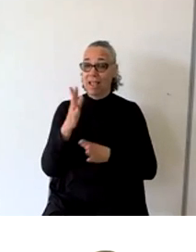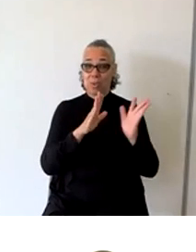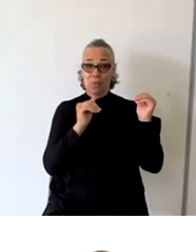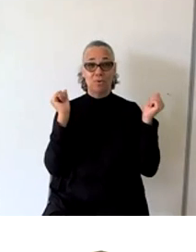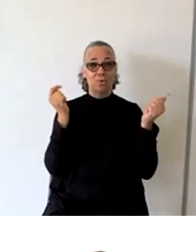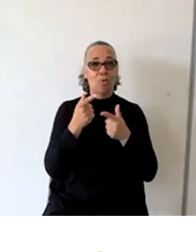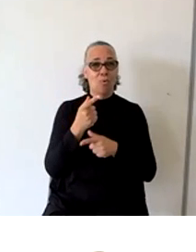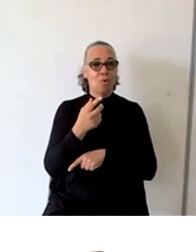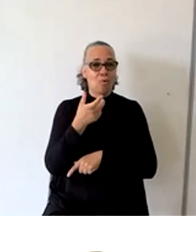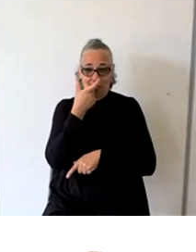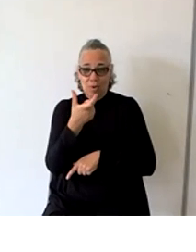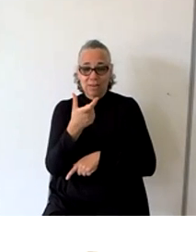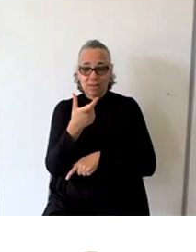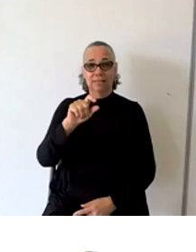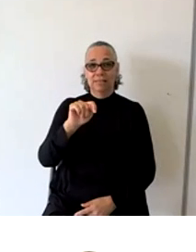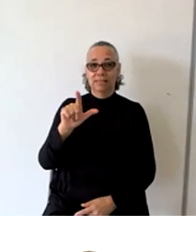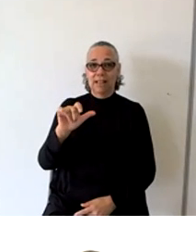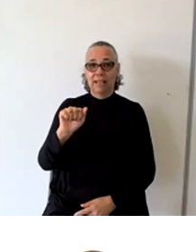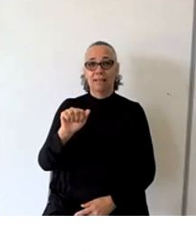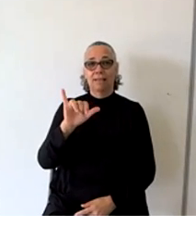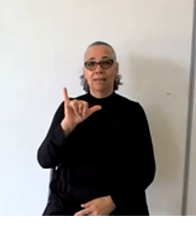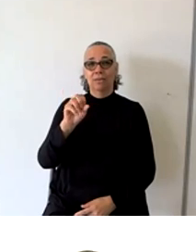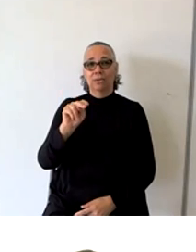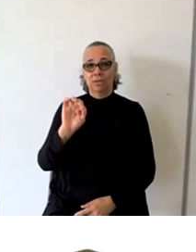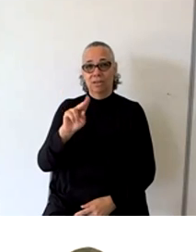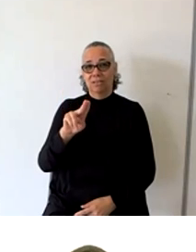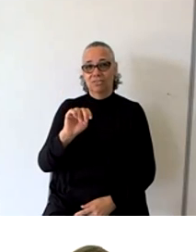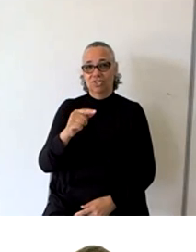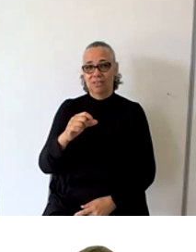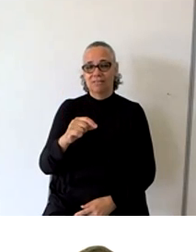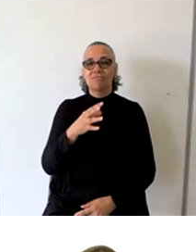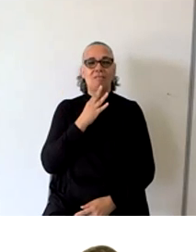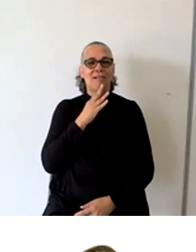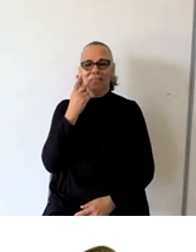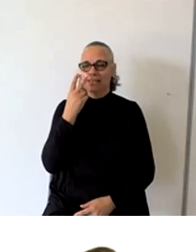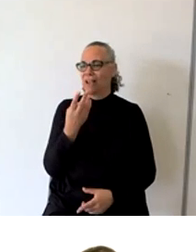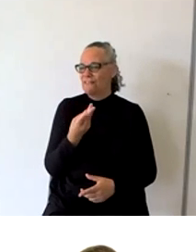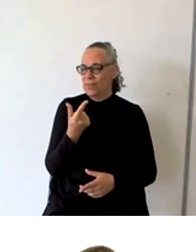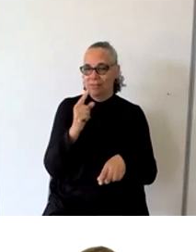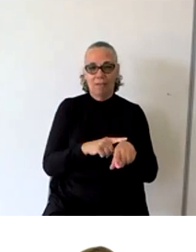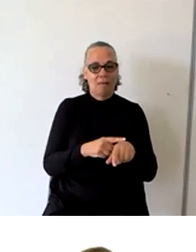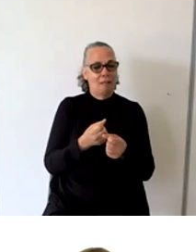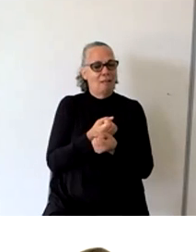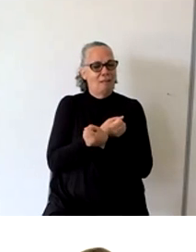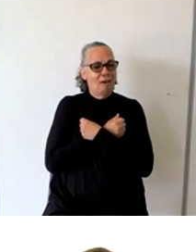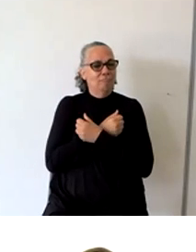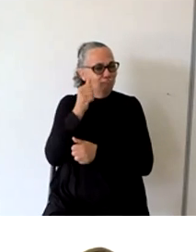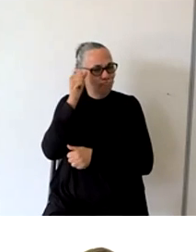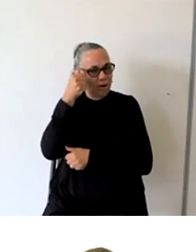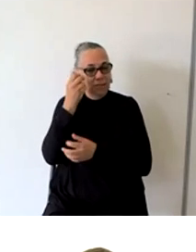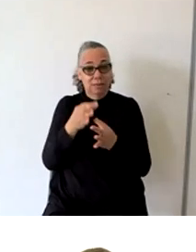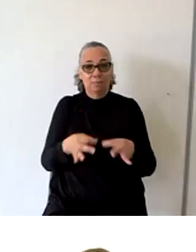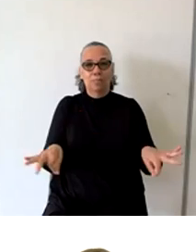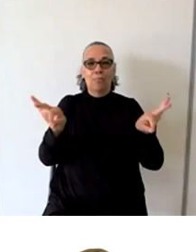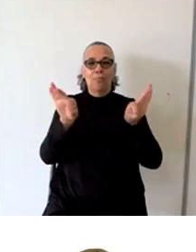that Stella Young TED Talk. It's amazing. I've seen it a few times and I love being reminded of, you know, the important